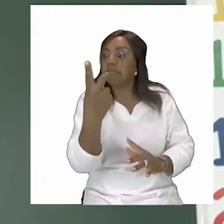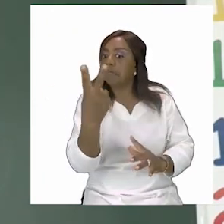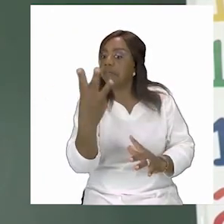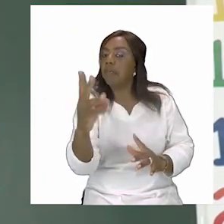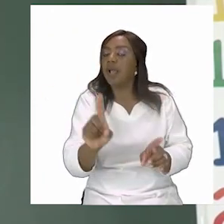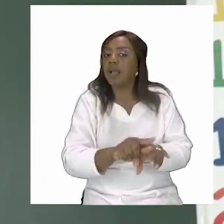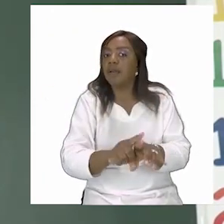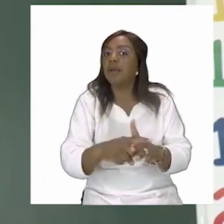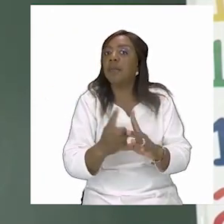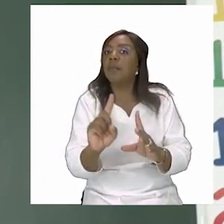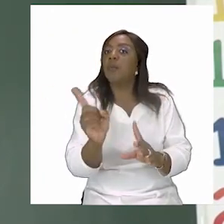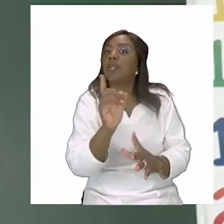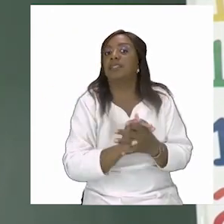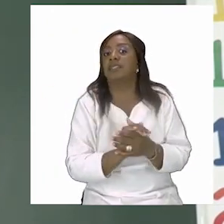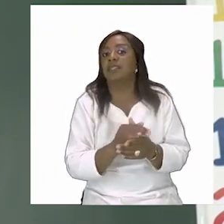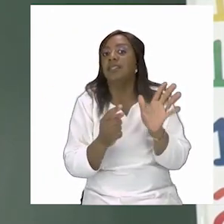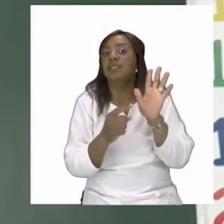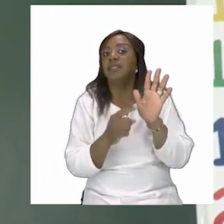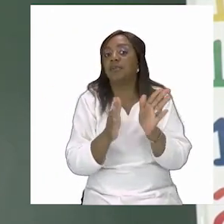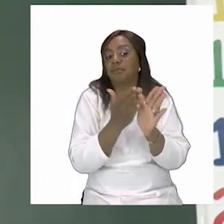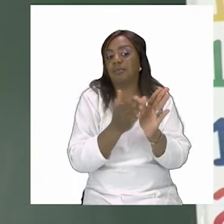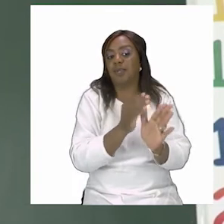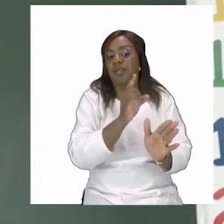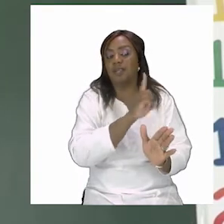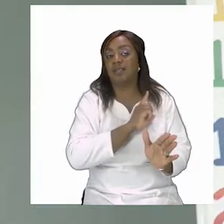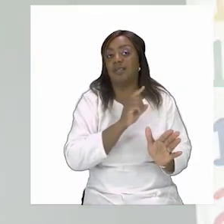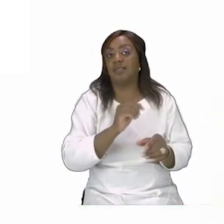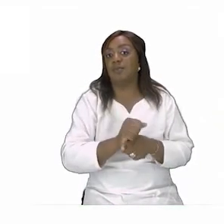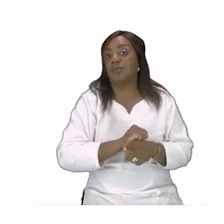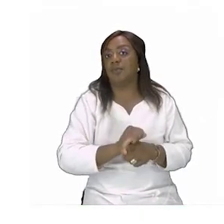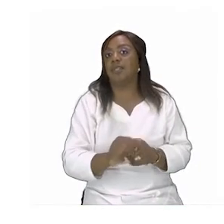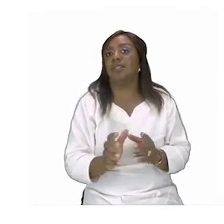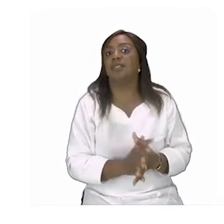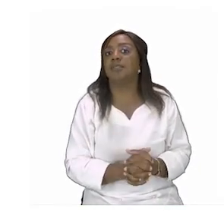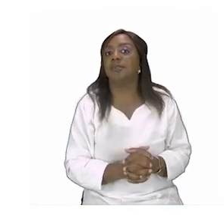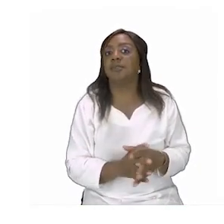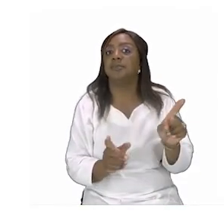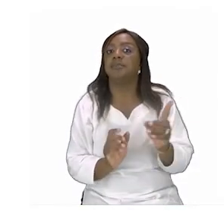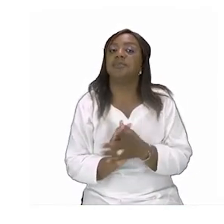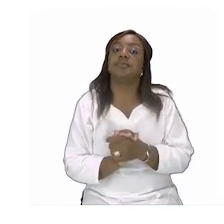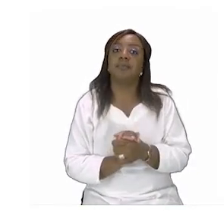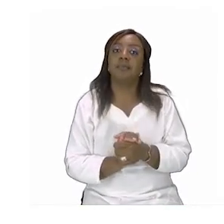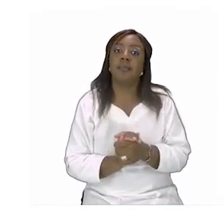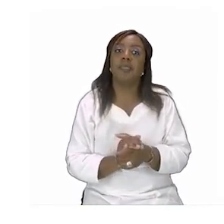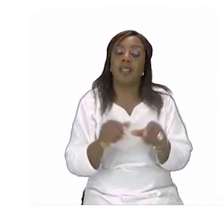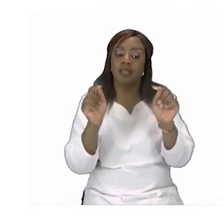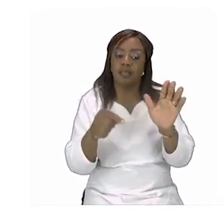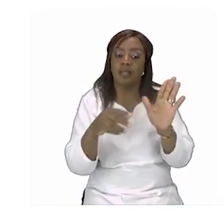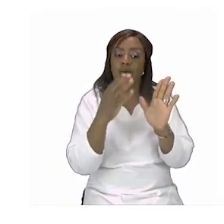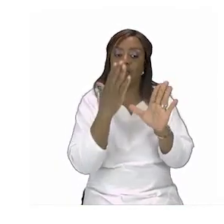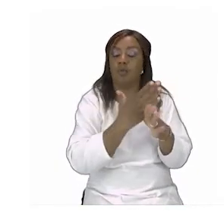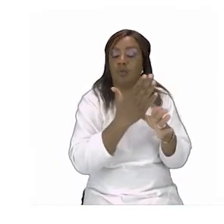different days. Let's turn back to our exercise. For our exercise, we